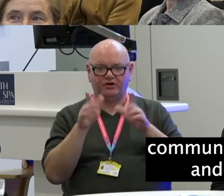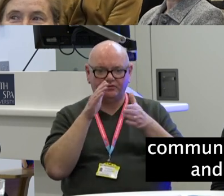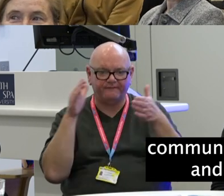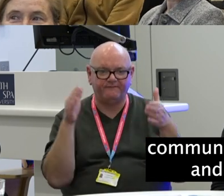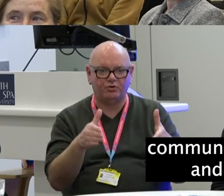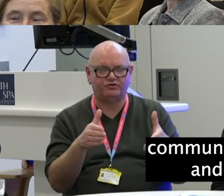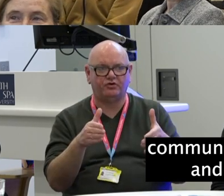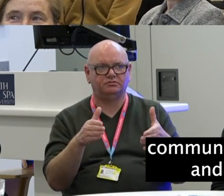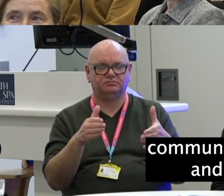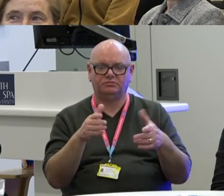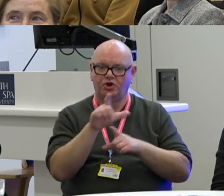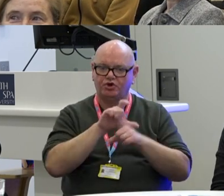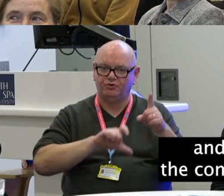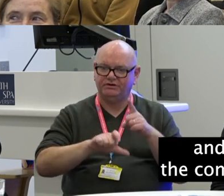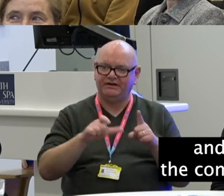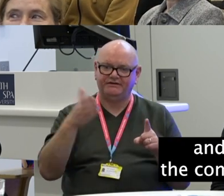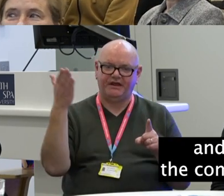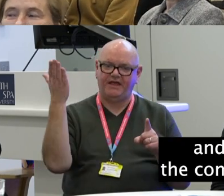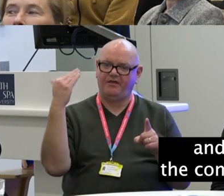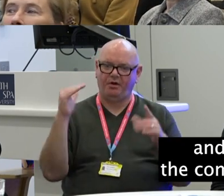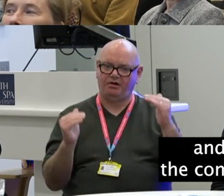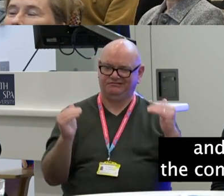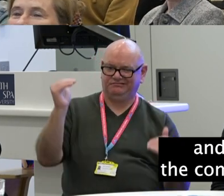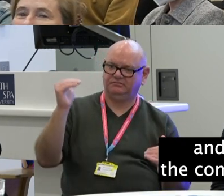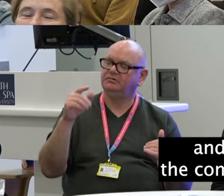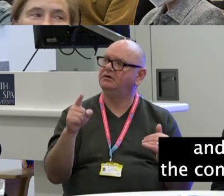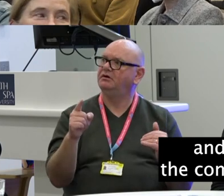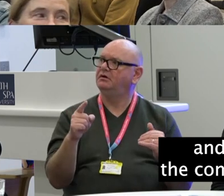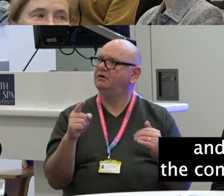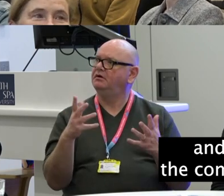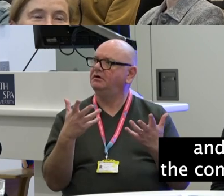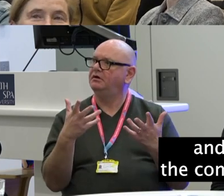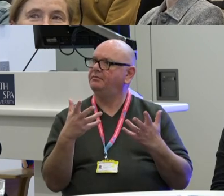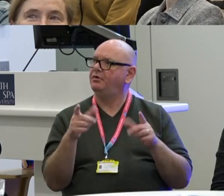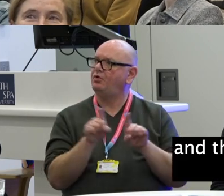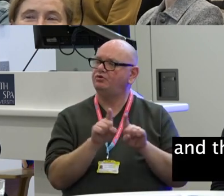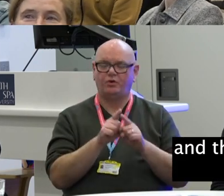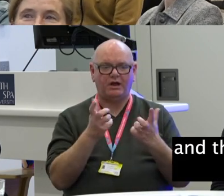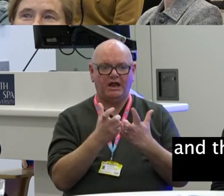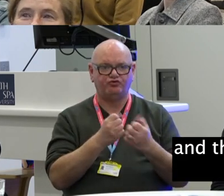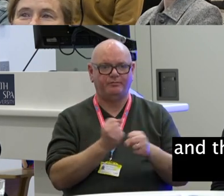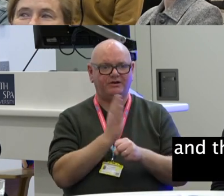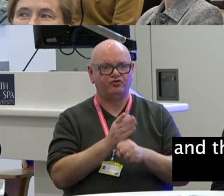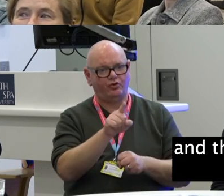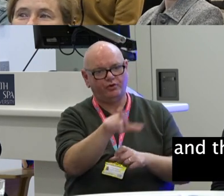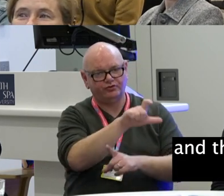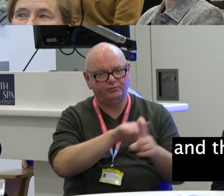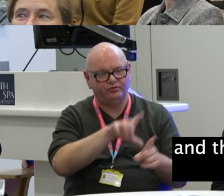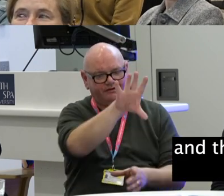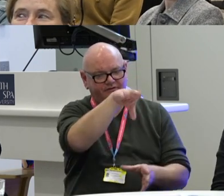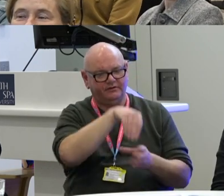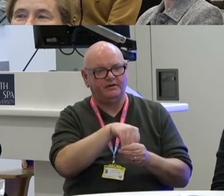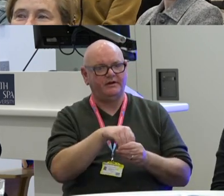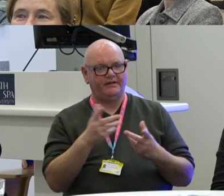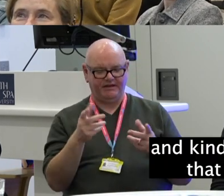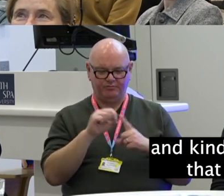in and parachuting out of places, and finding ways of involving the communities in the management and the evaluation of the projects in the